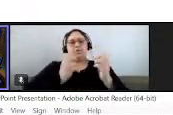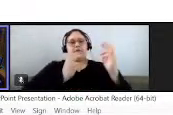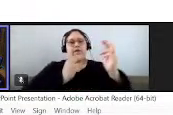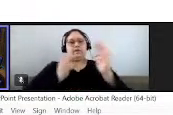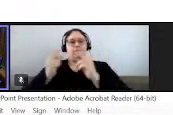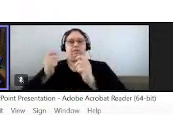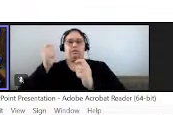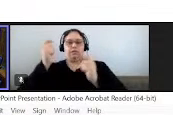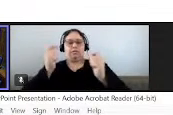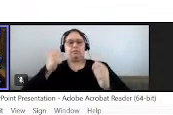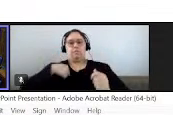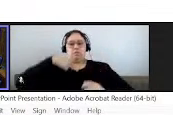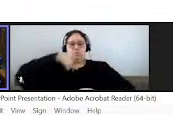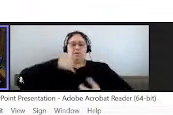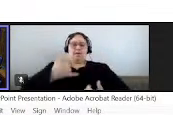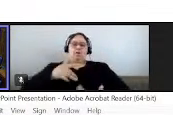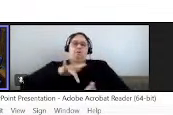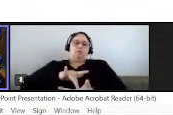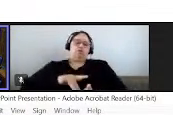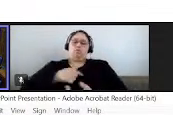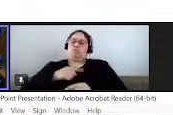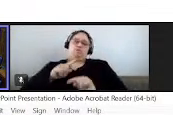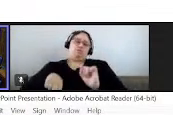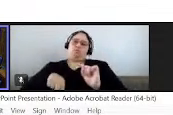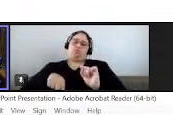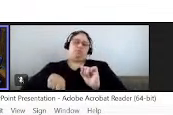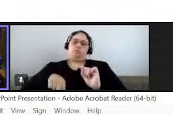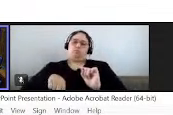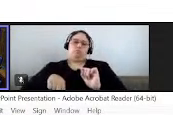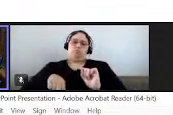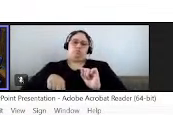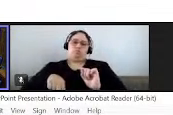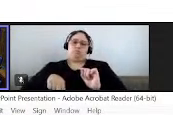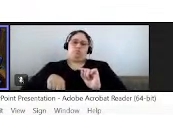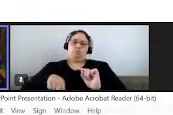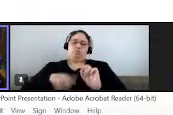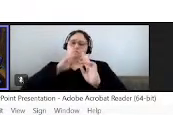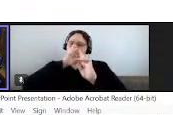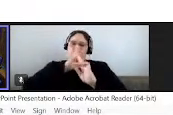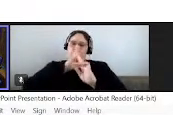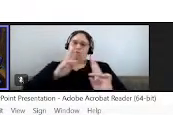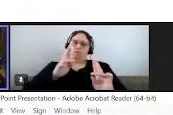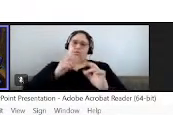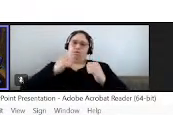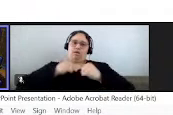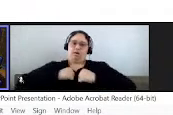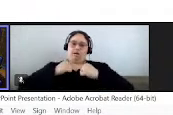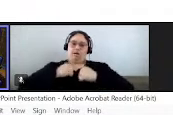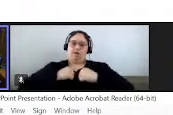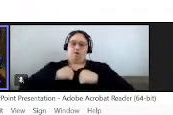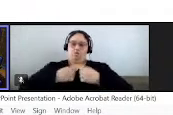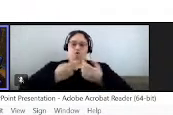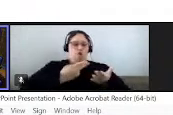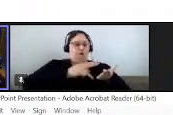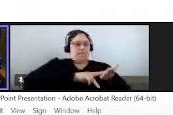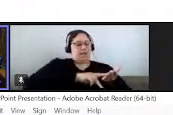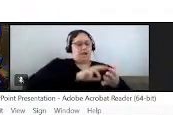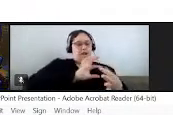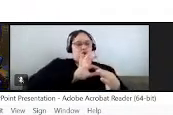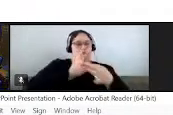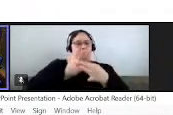maybe putting us in a position where we would not have been in a position to honor even our existing contractual